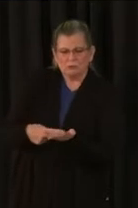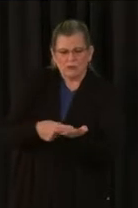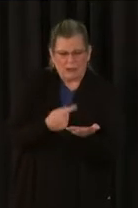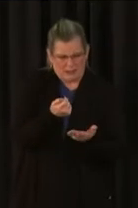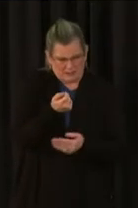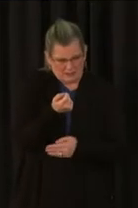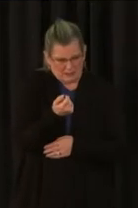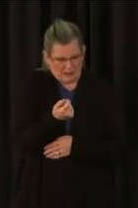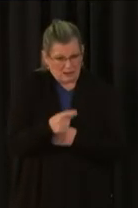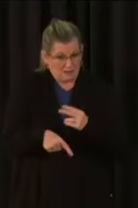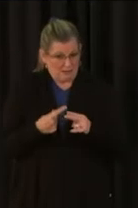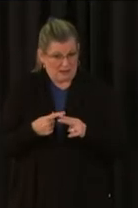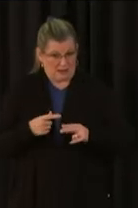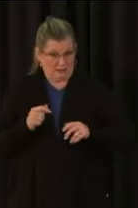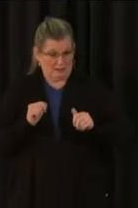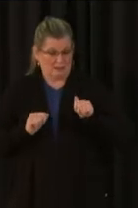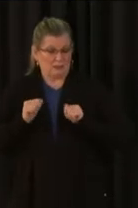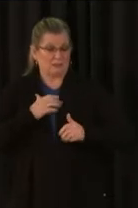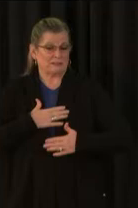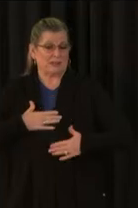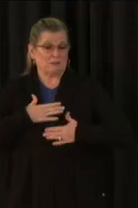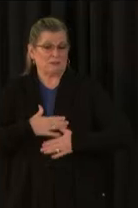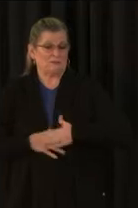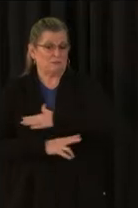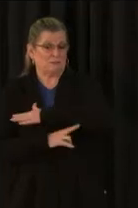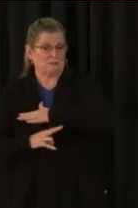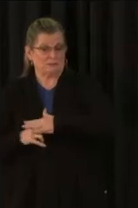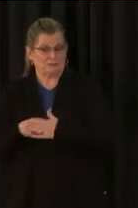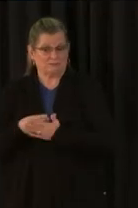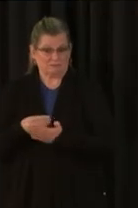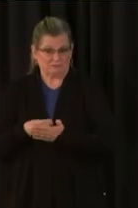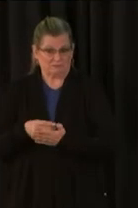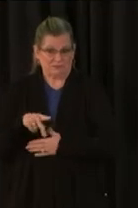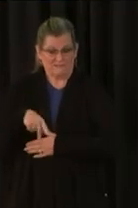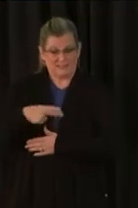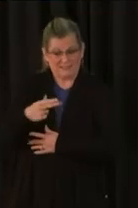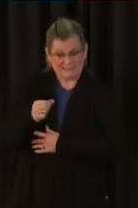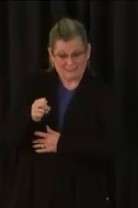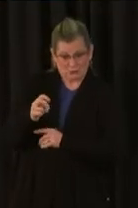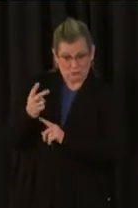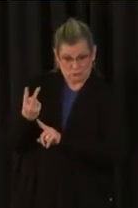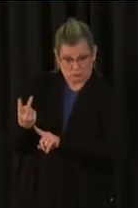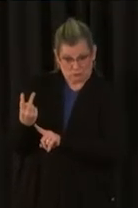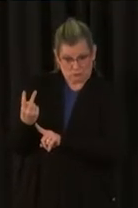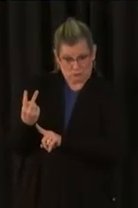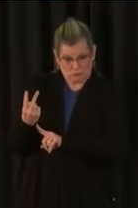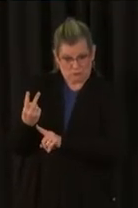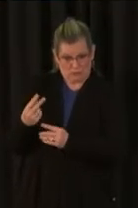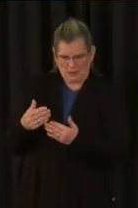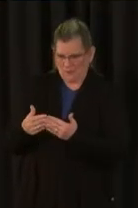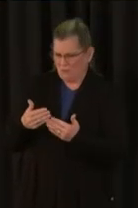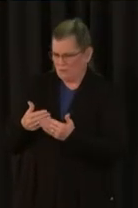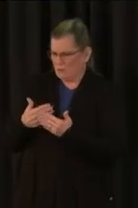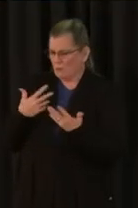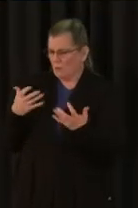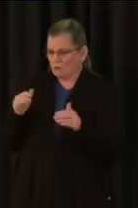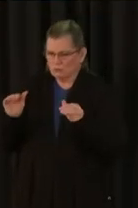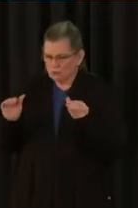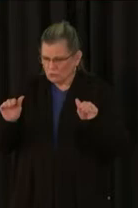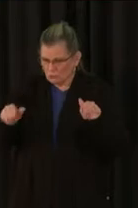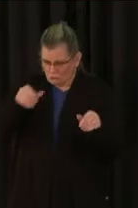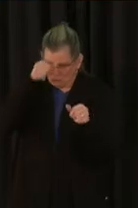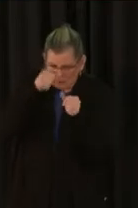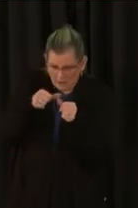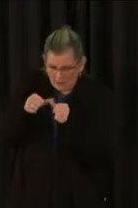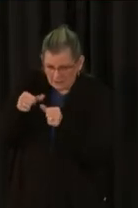the Entertainment Bridge Fund. This is the E2 portion. But before I do that, I did want to just also remind those